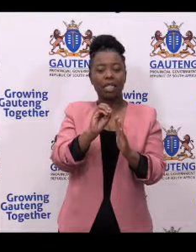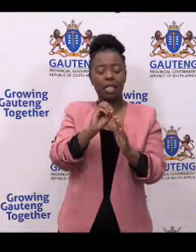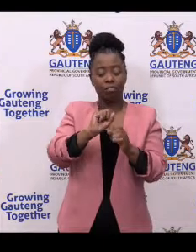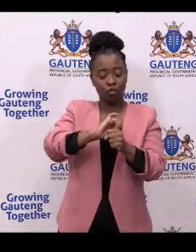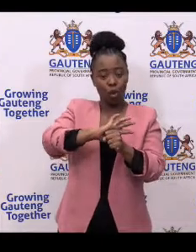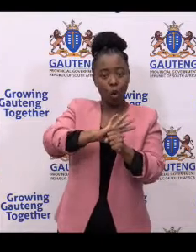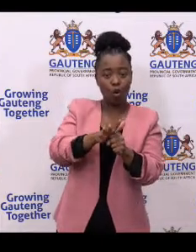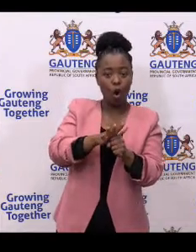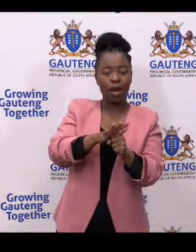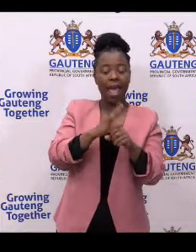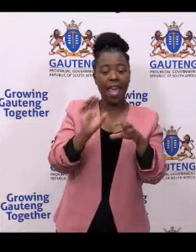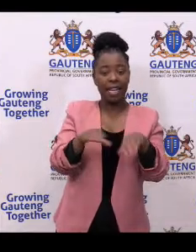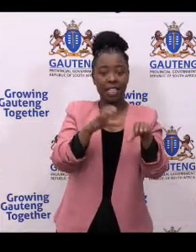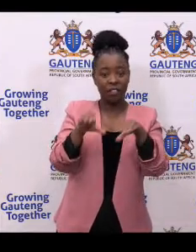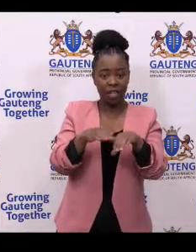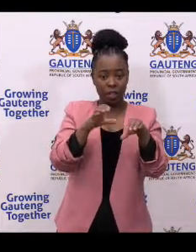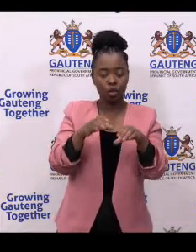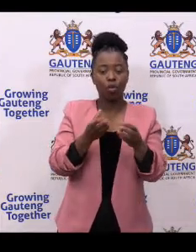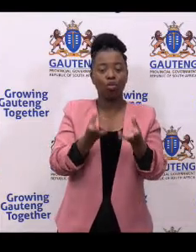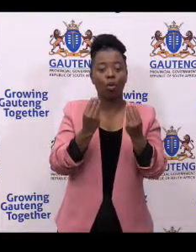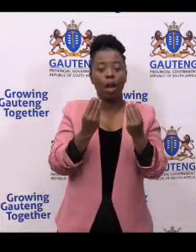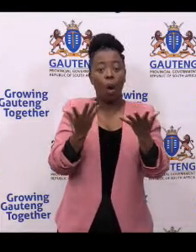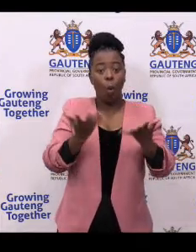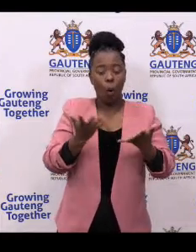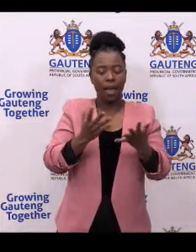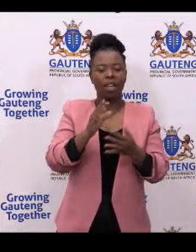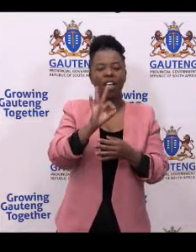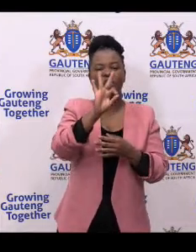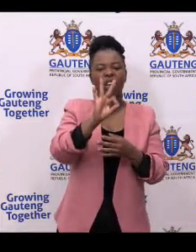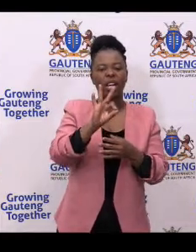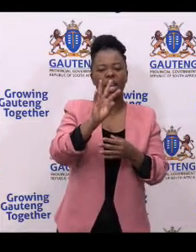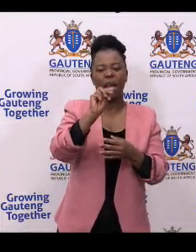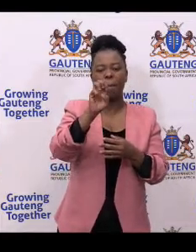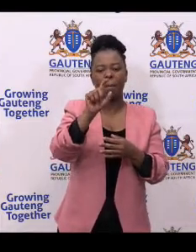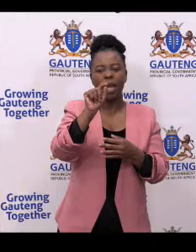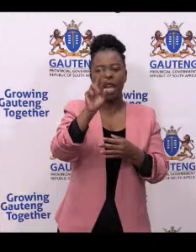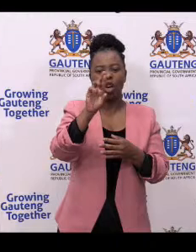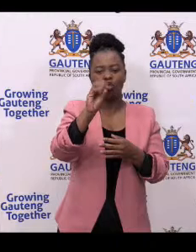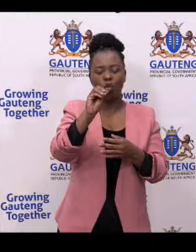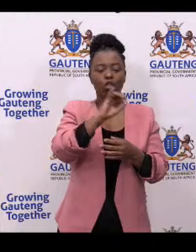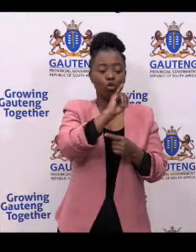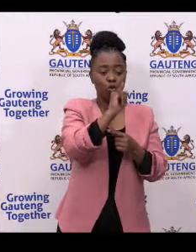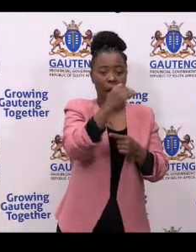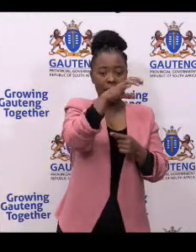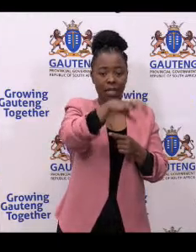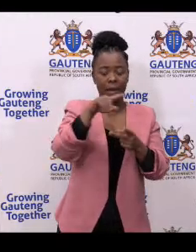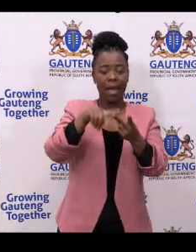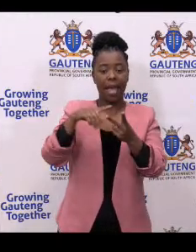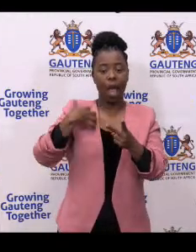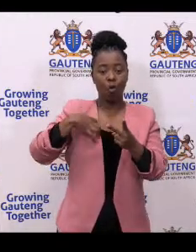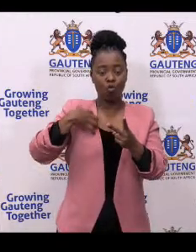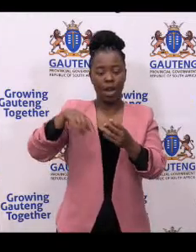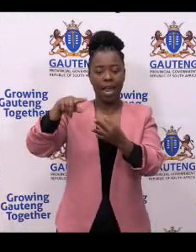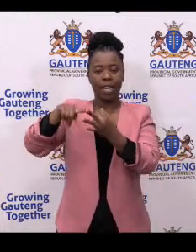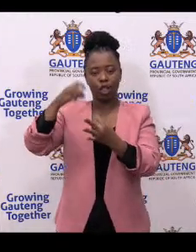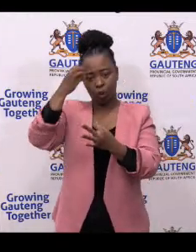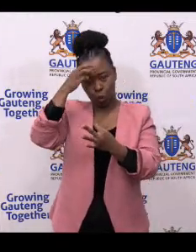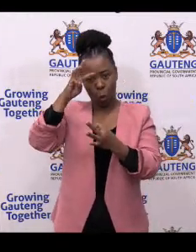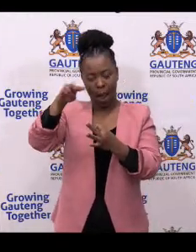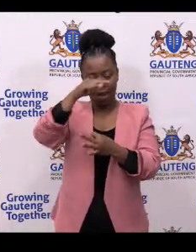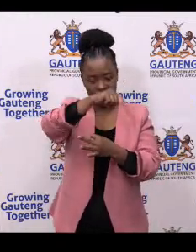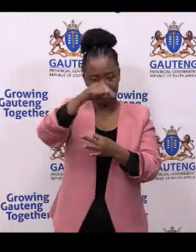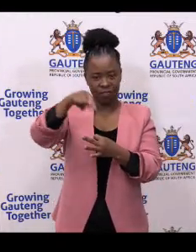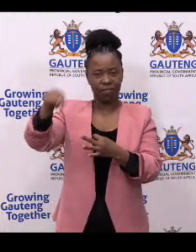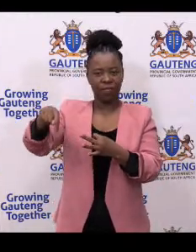pandemic, you find them in the metros, the 3 metros in the province, Johannesburg, Ekurhuleni, and Tshwane. Our